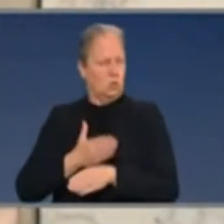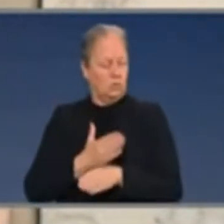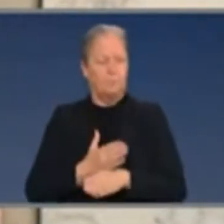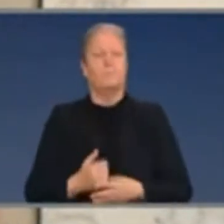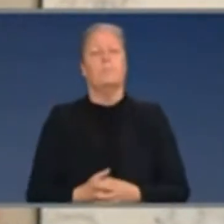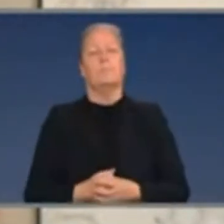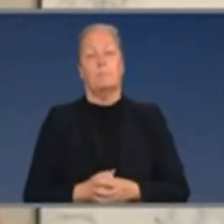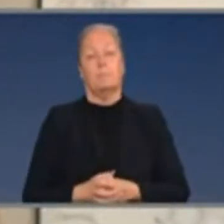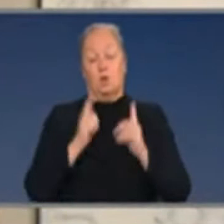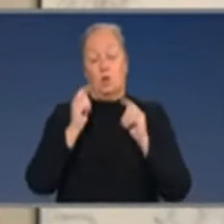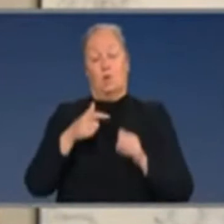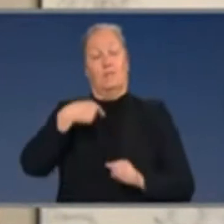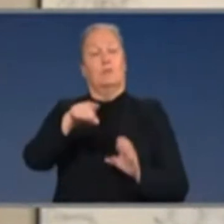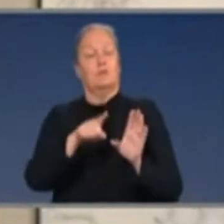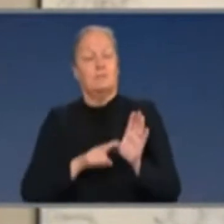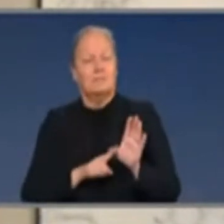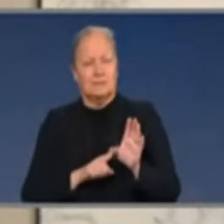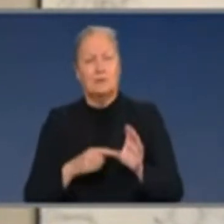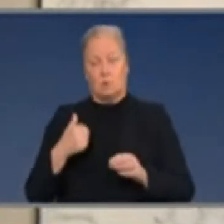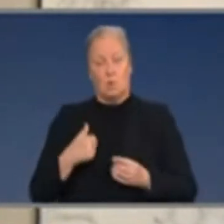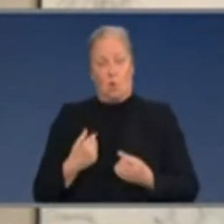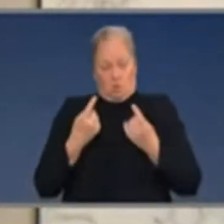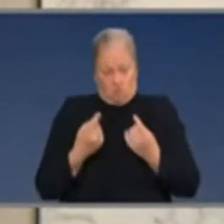early this year in our preparations for